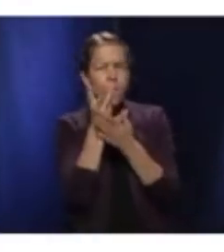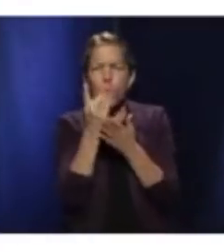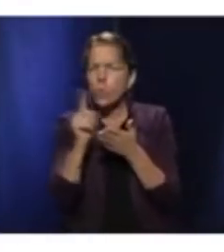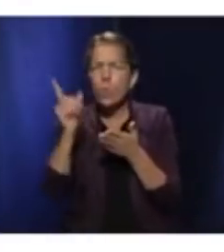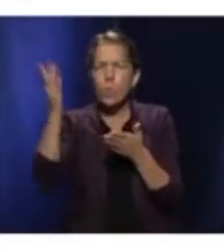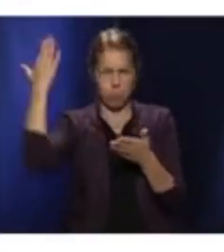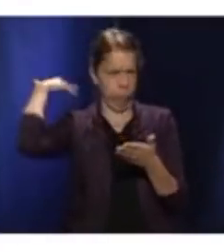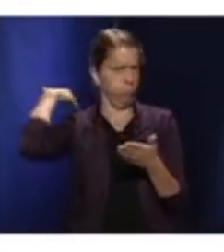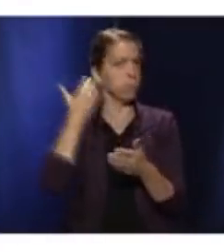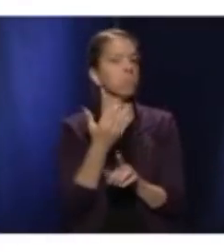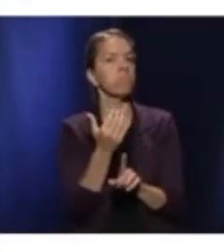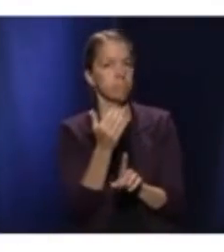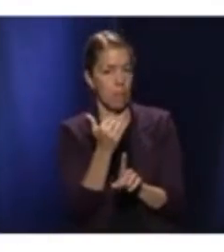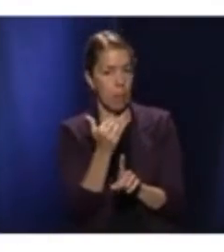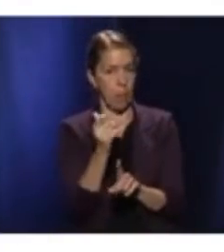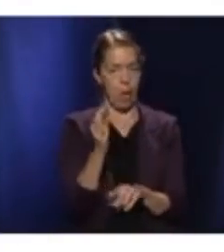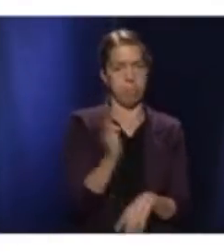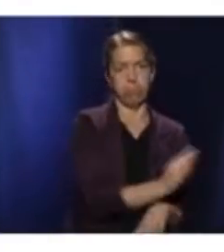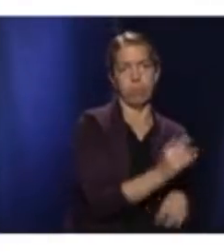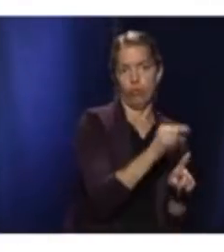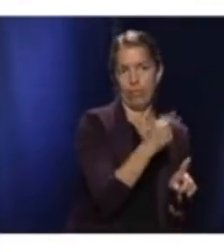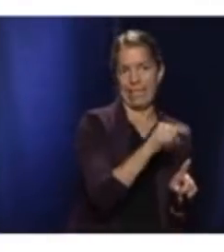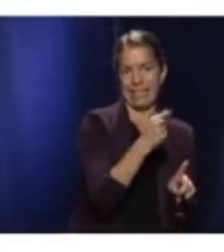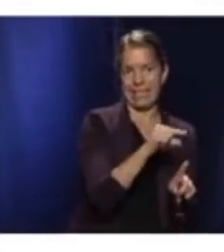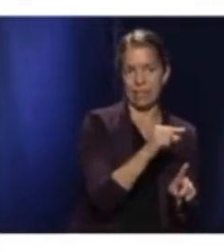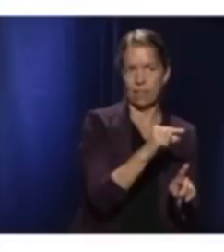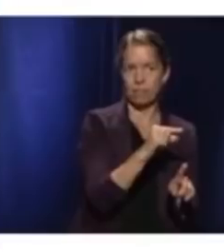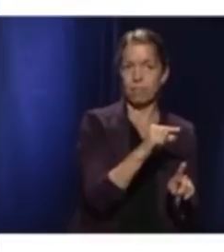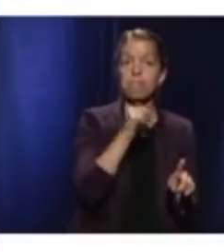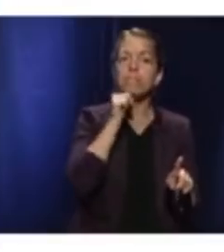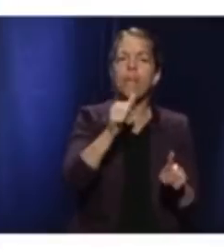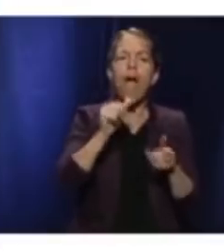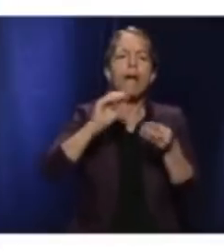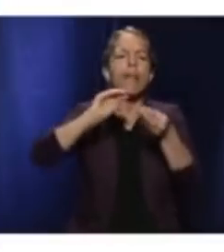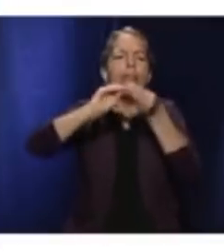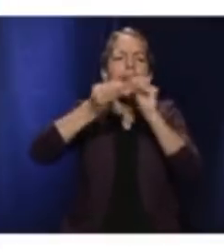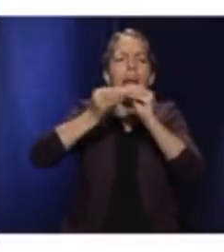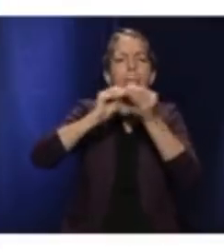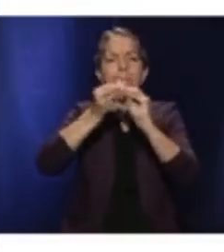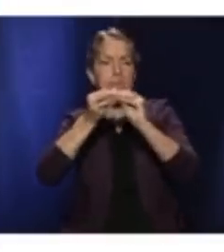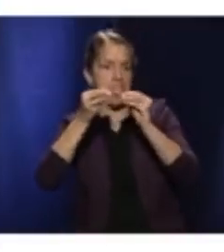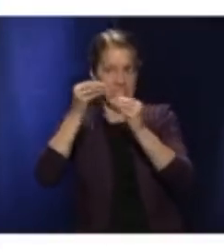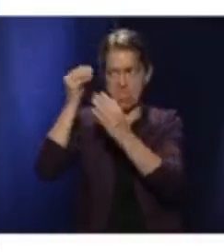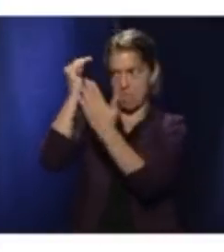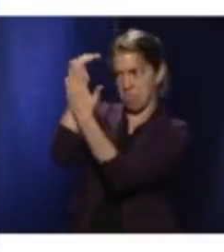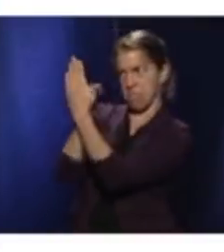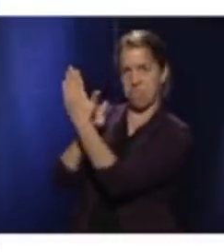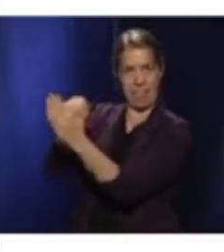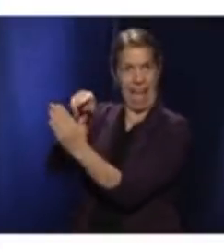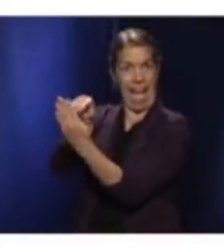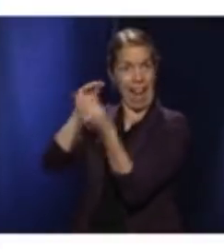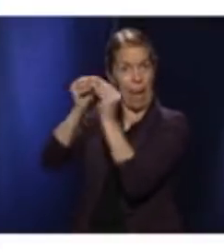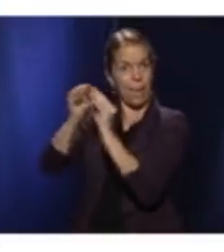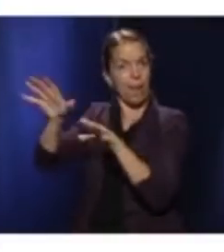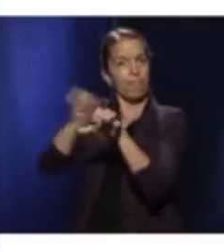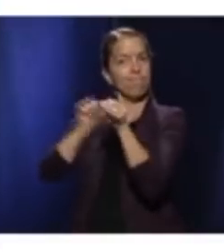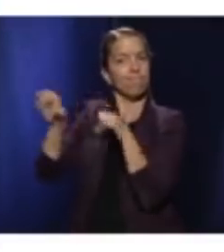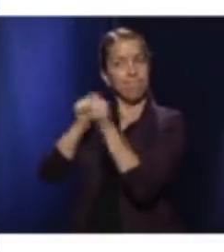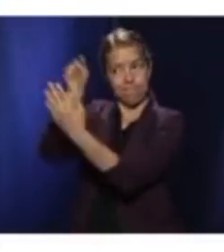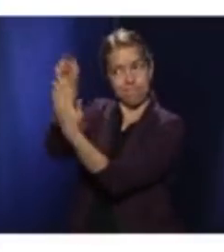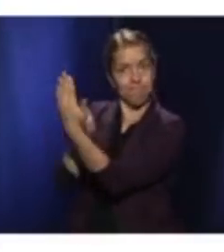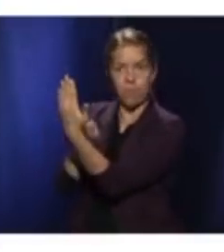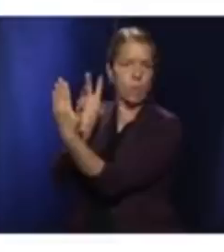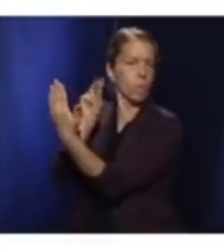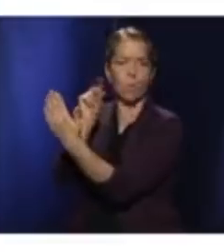the numbers, but all the qualitative factors have been positive in the last few weeks. Now, within Montreal,